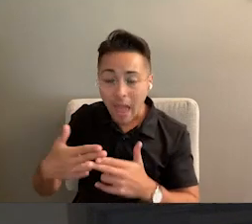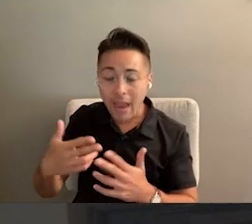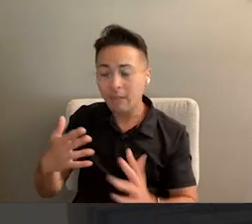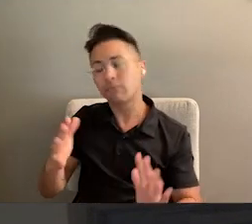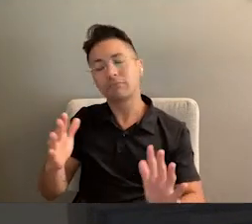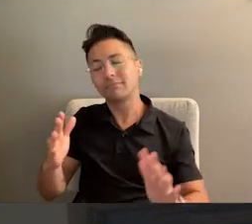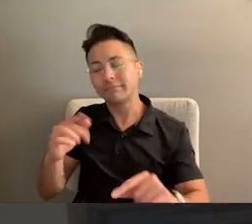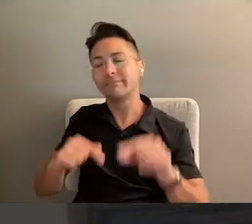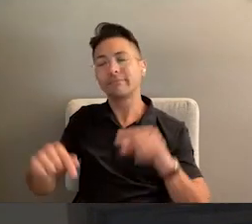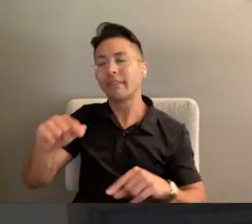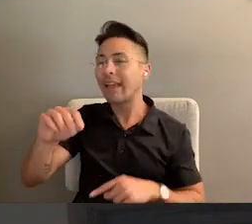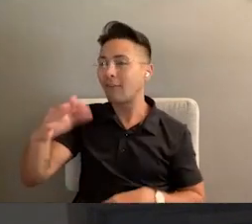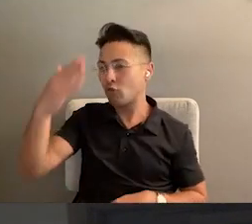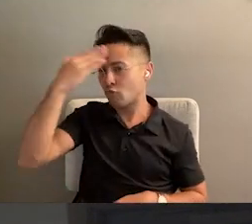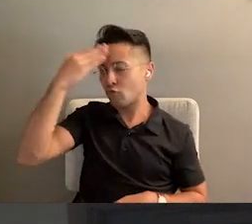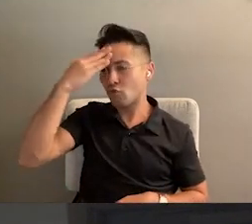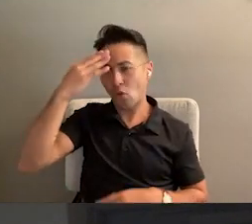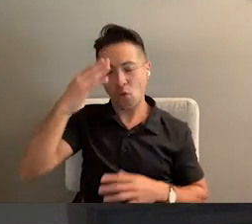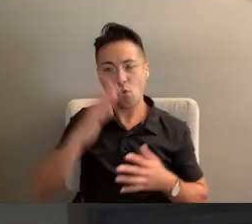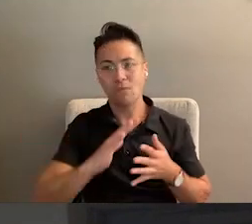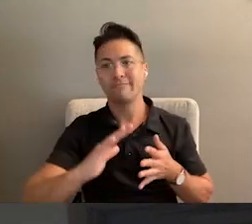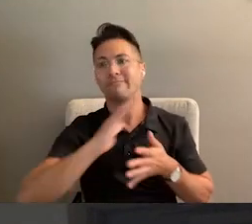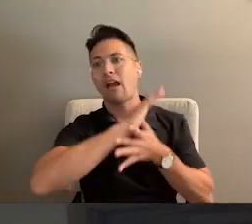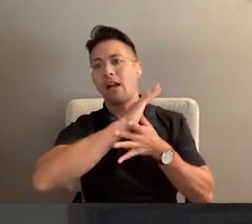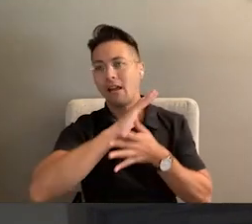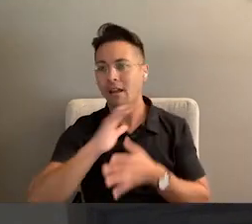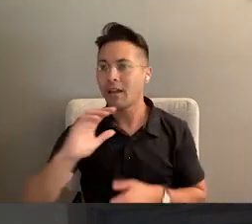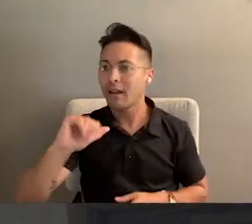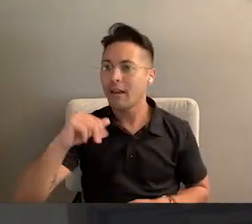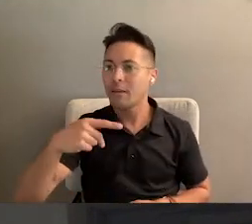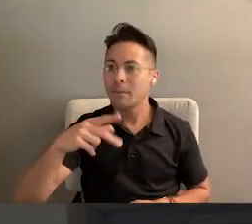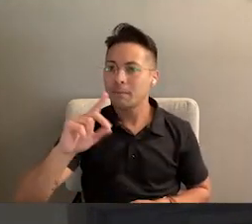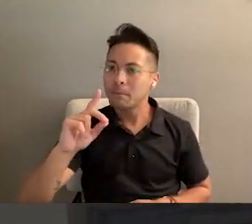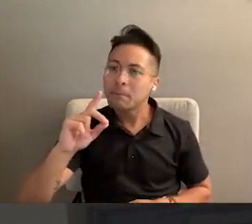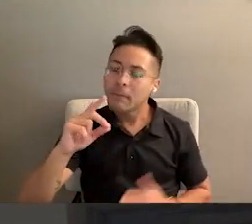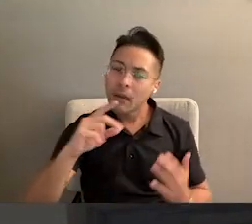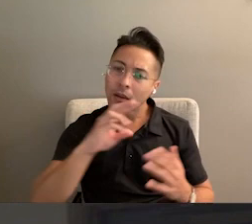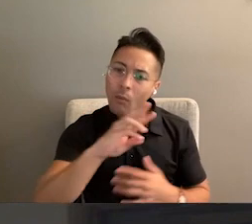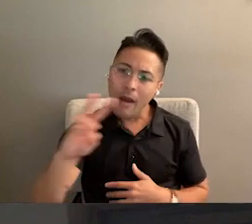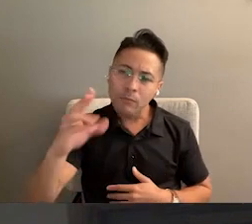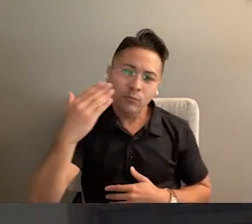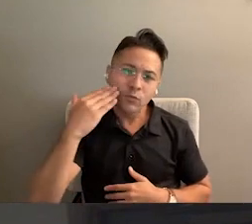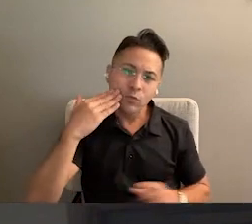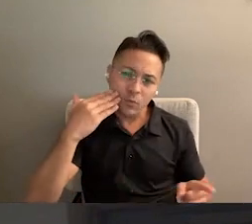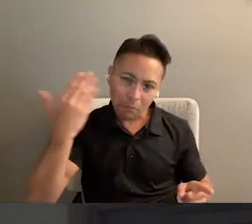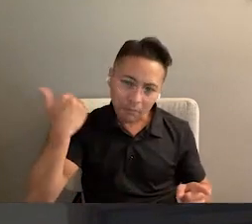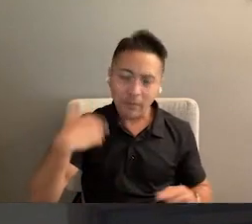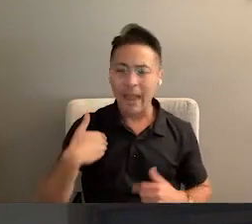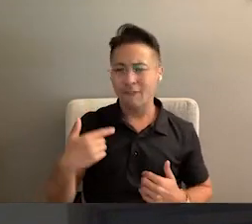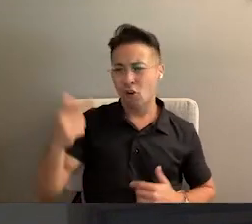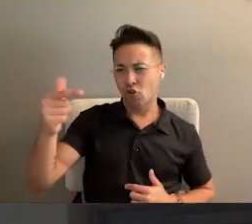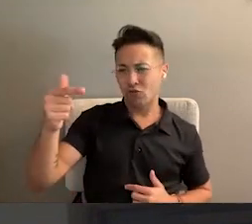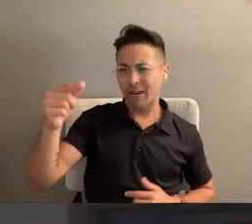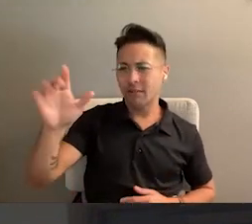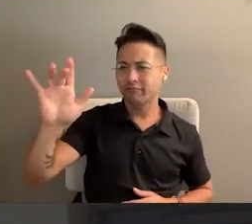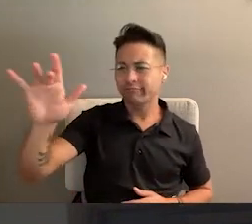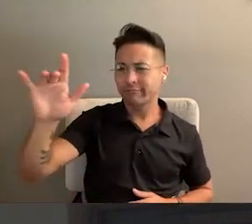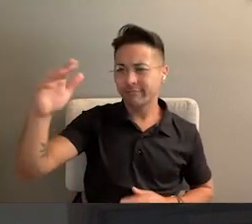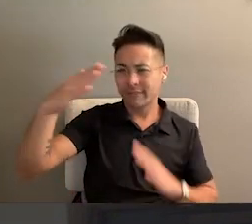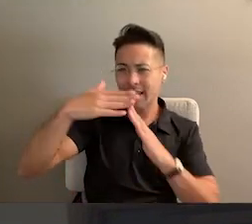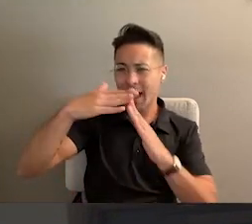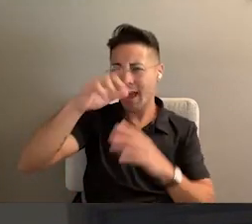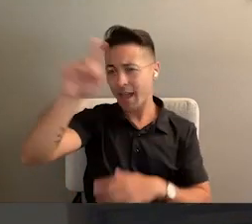If you're familiar with the name, if you are familiar with the main APD